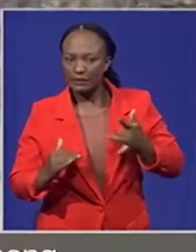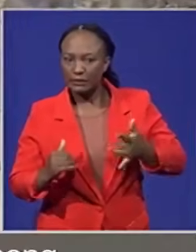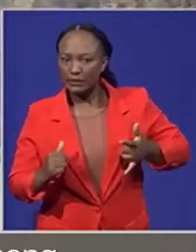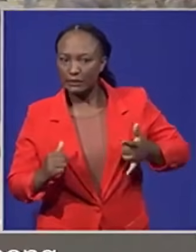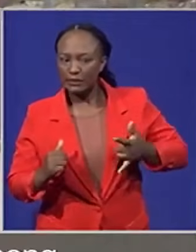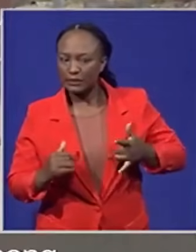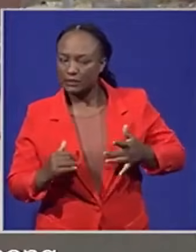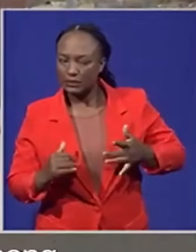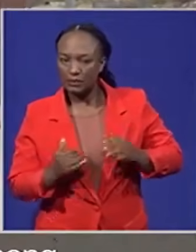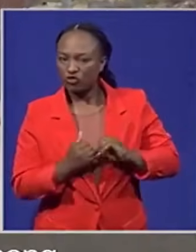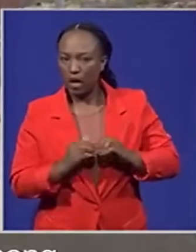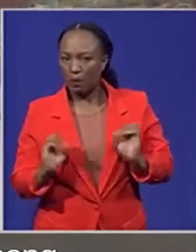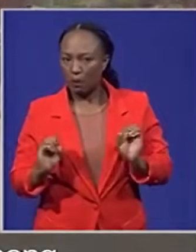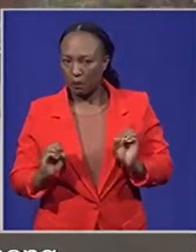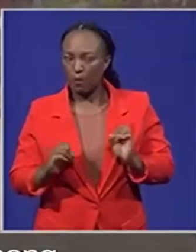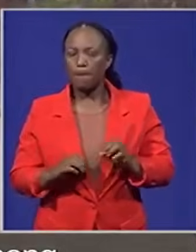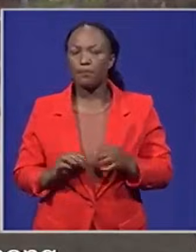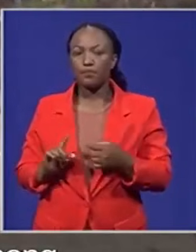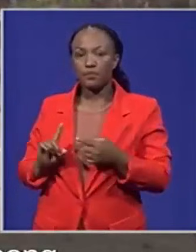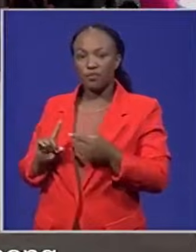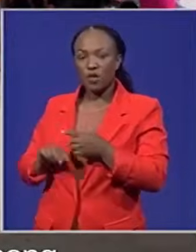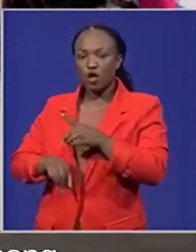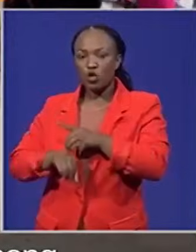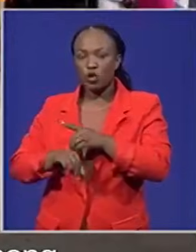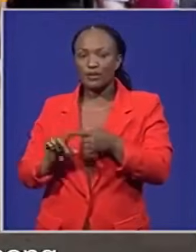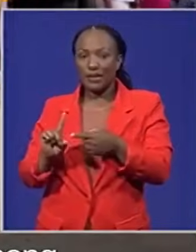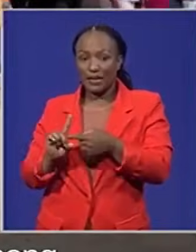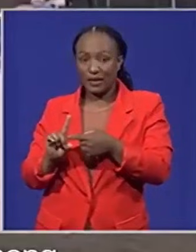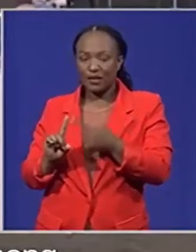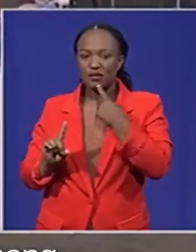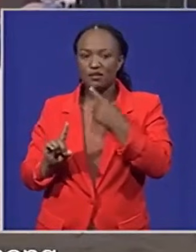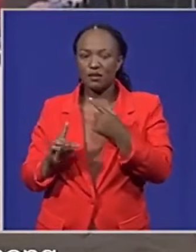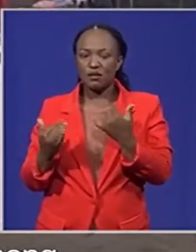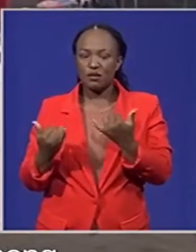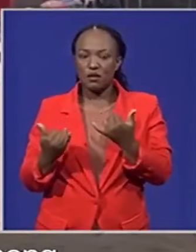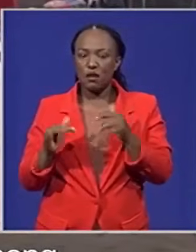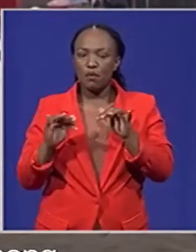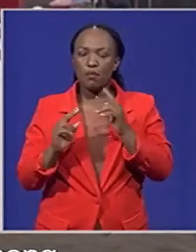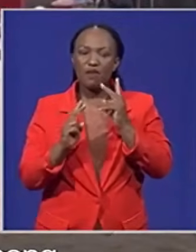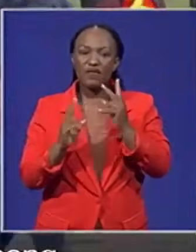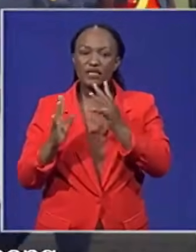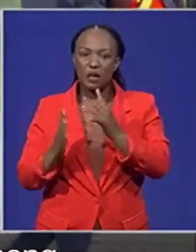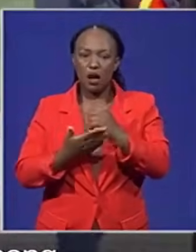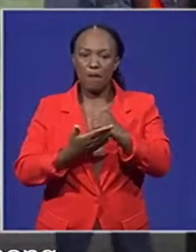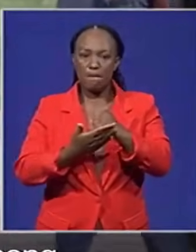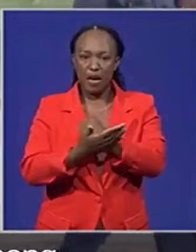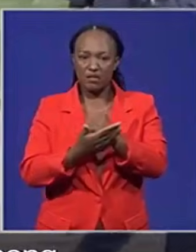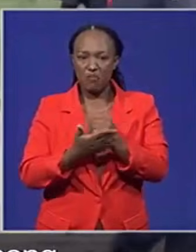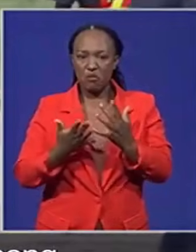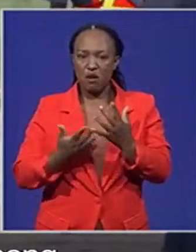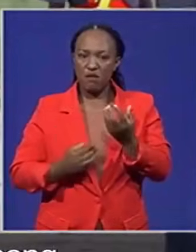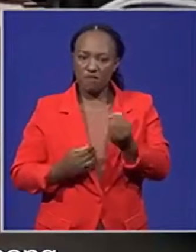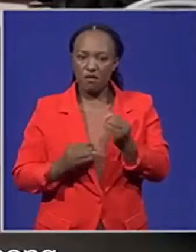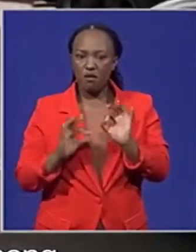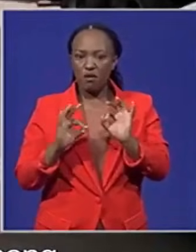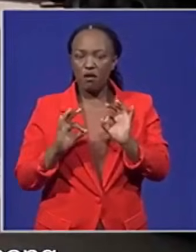so. Ngaka Schreiber o re tiragalo ye e bohlokwa e laeditše koketšego ya baeti bao ba lego molaong yeo e hlohleletšago